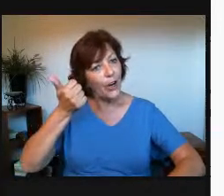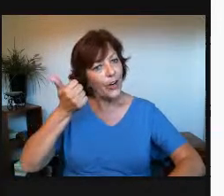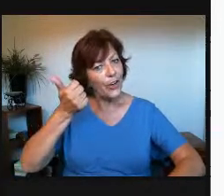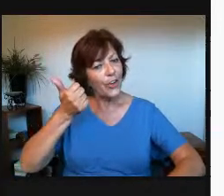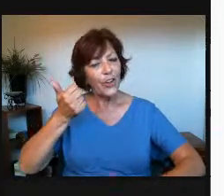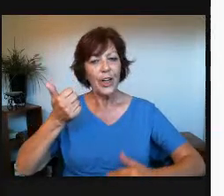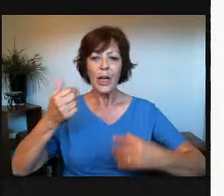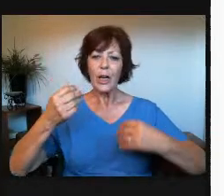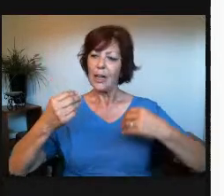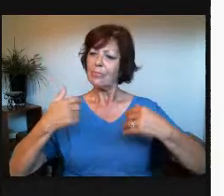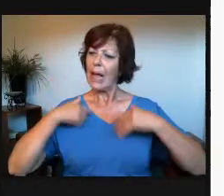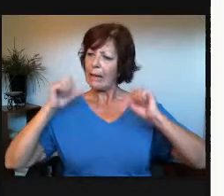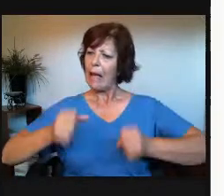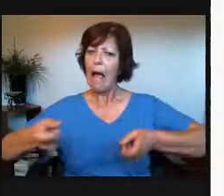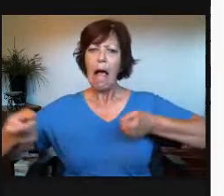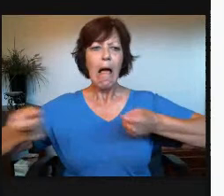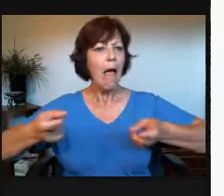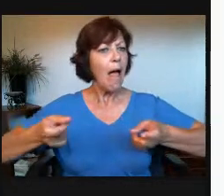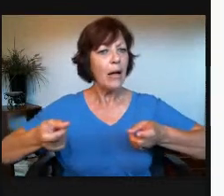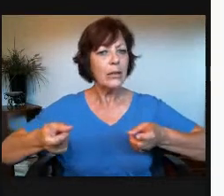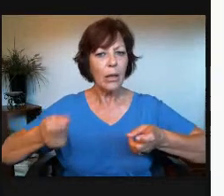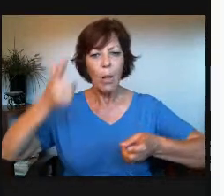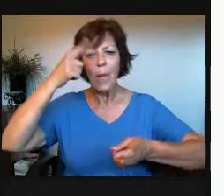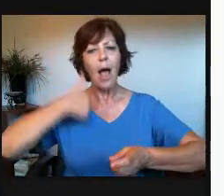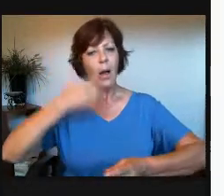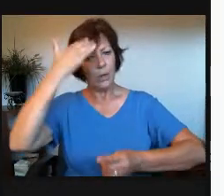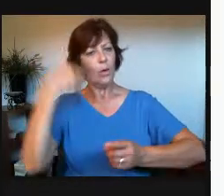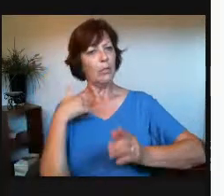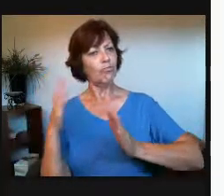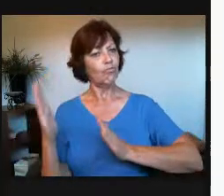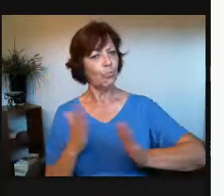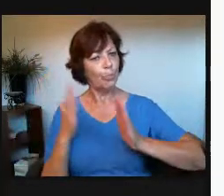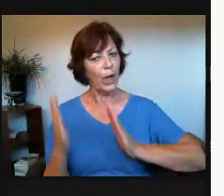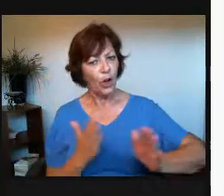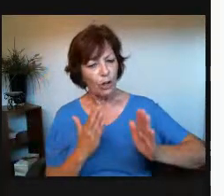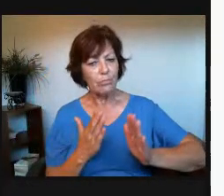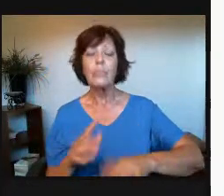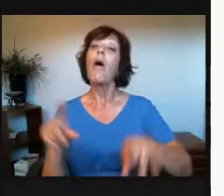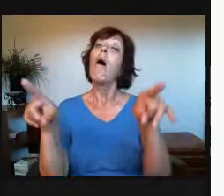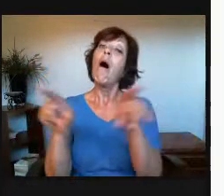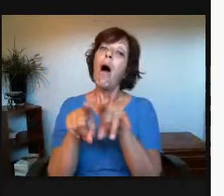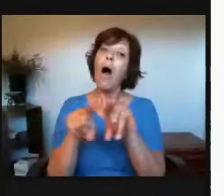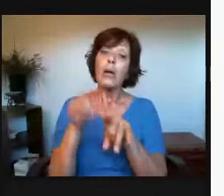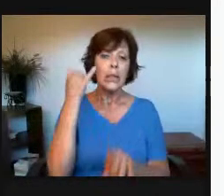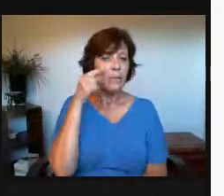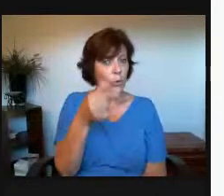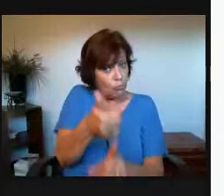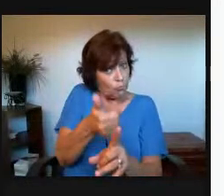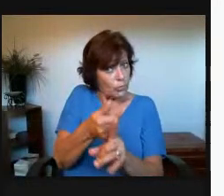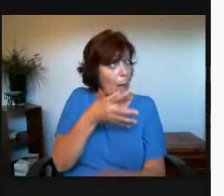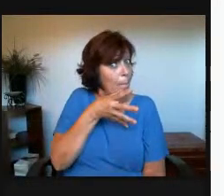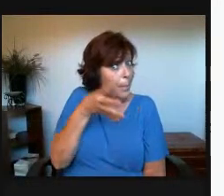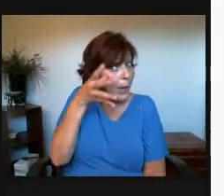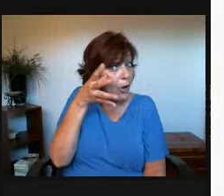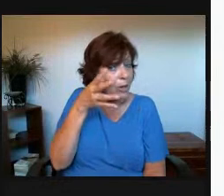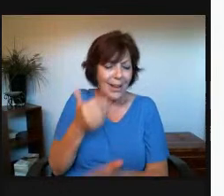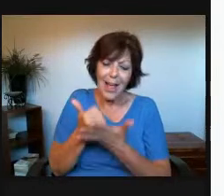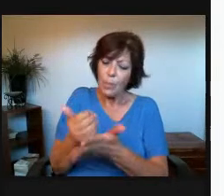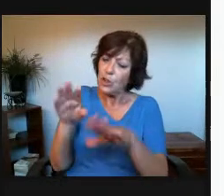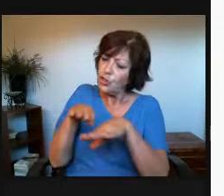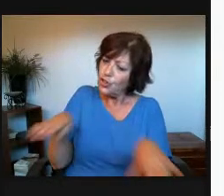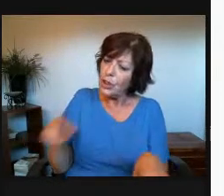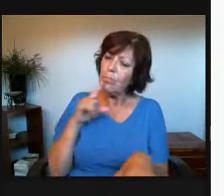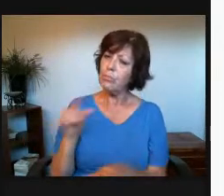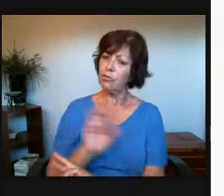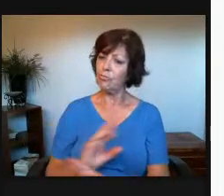more mastery of the situation once you're prepared. It also, if you're a parent, helps you prepare your children. It gives